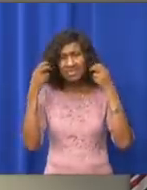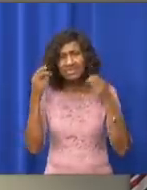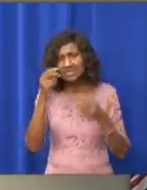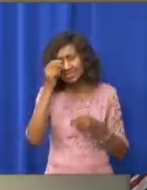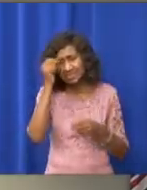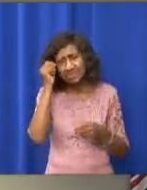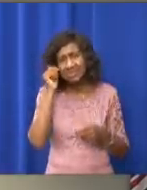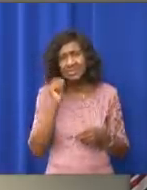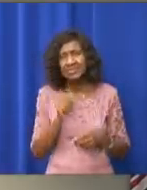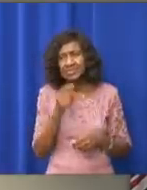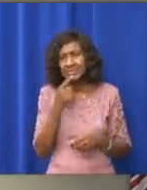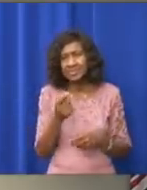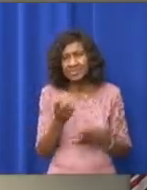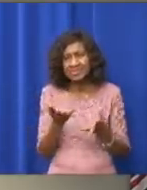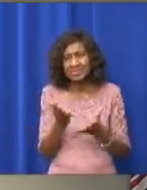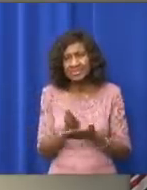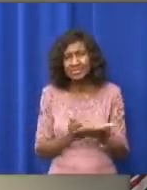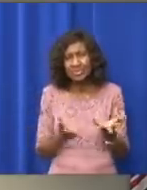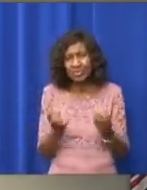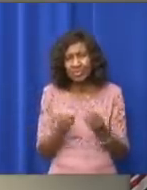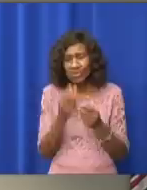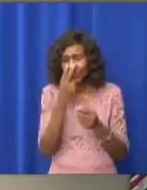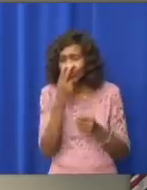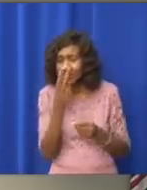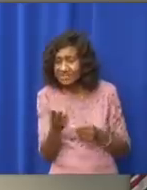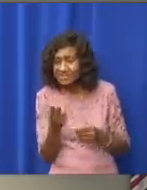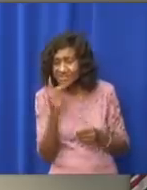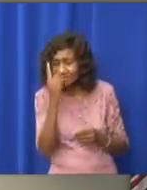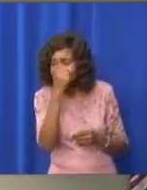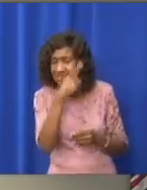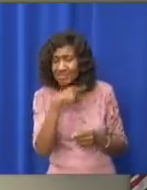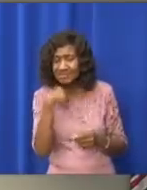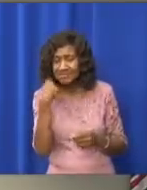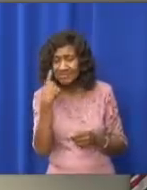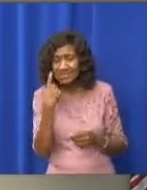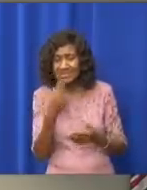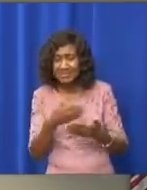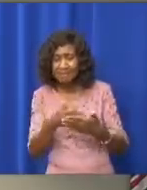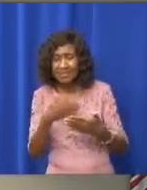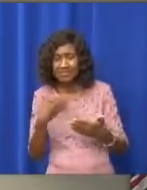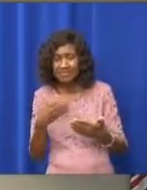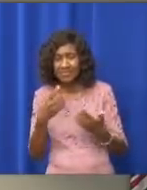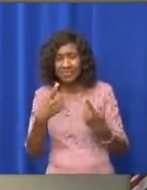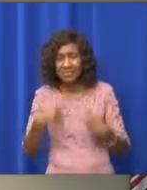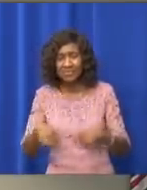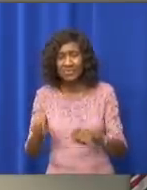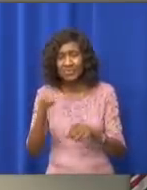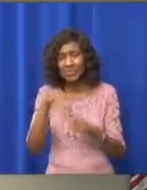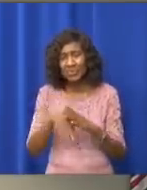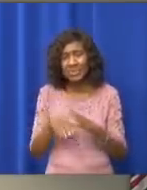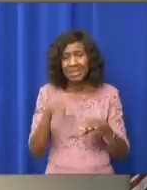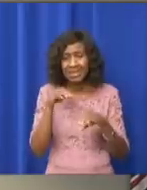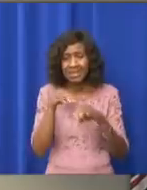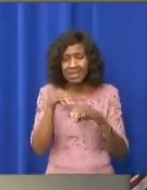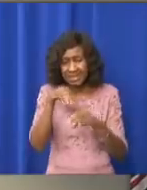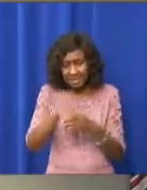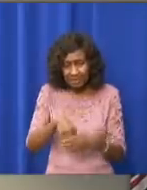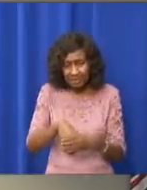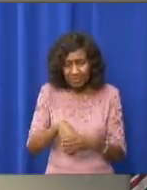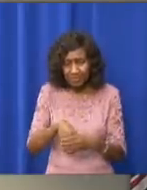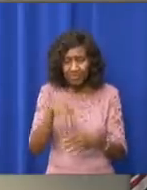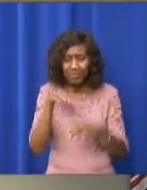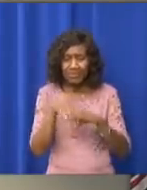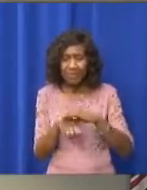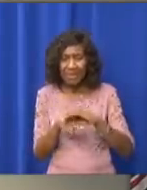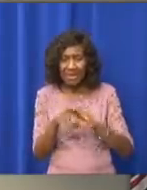their faces before they go into banks. So it's happening. Right? Thank you very much. Minister?